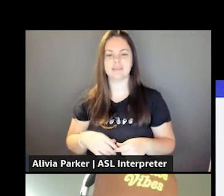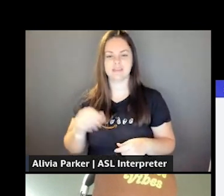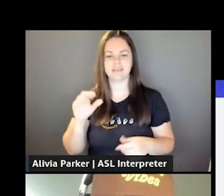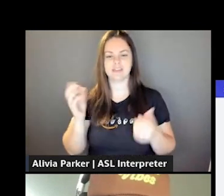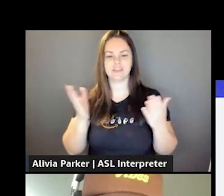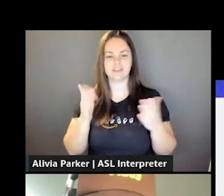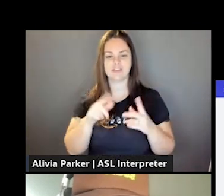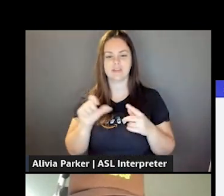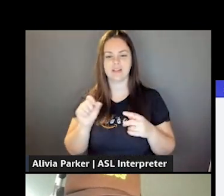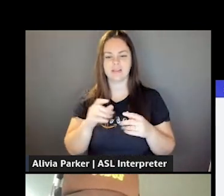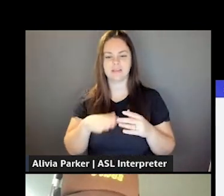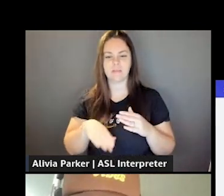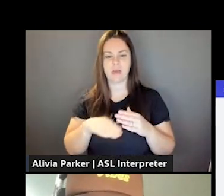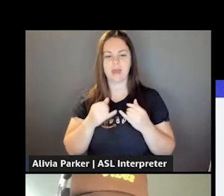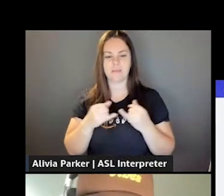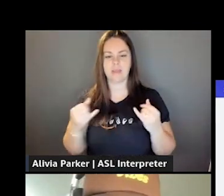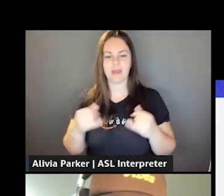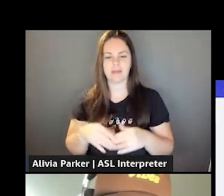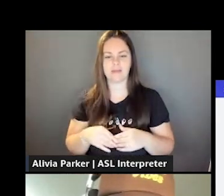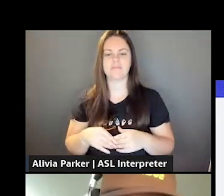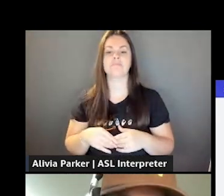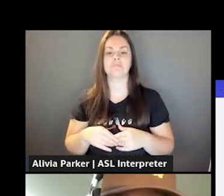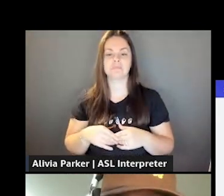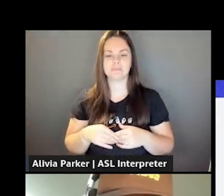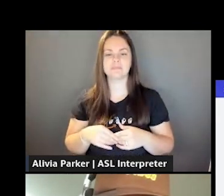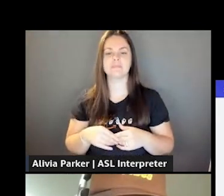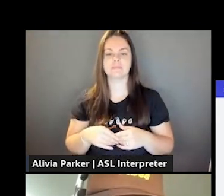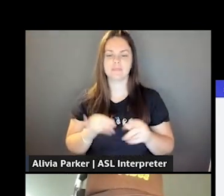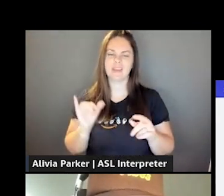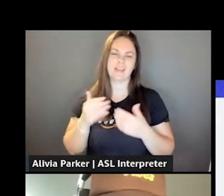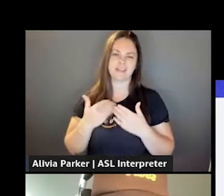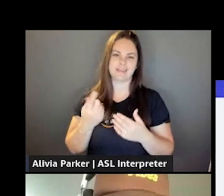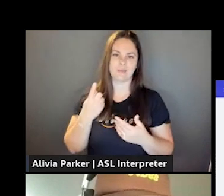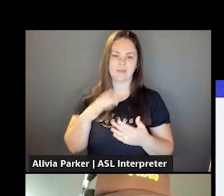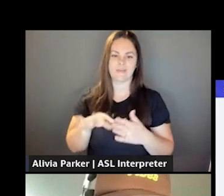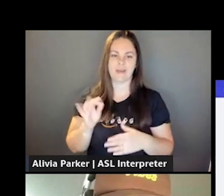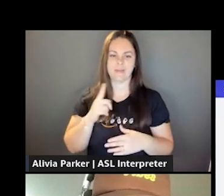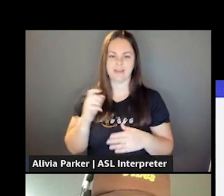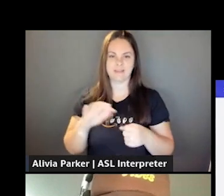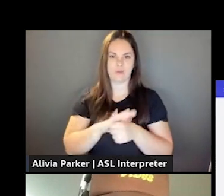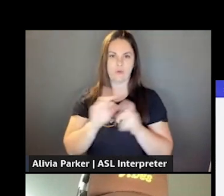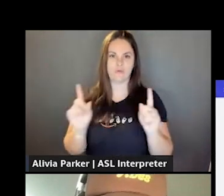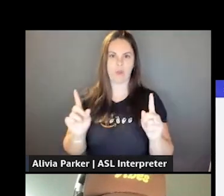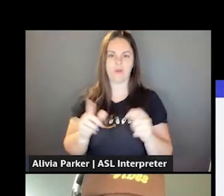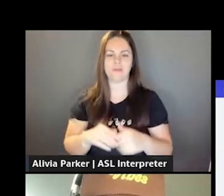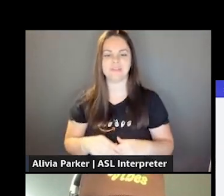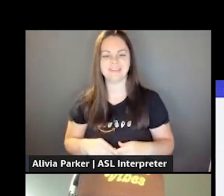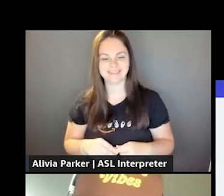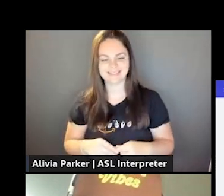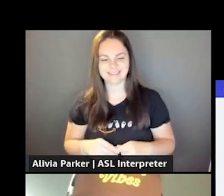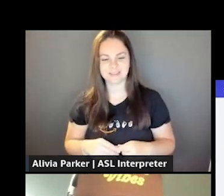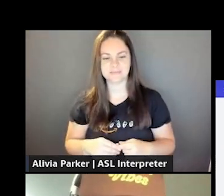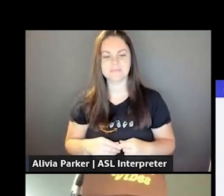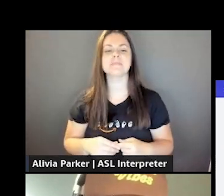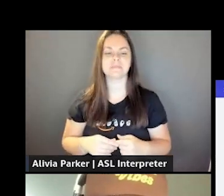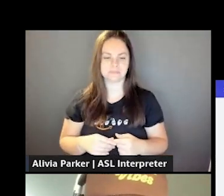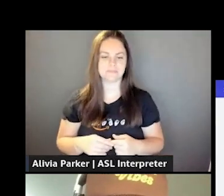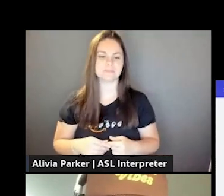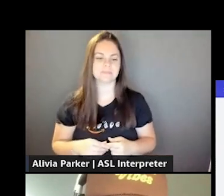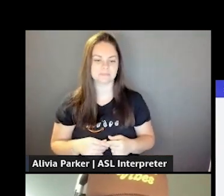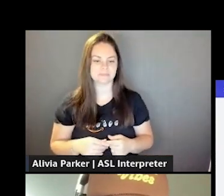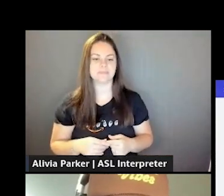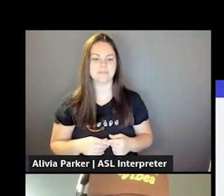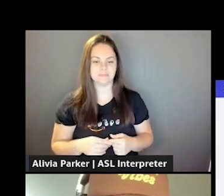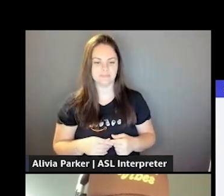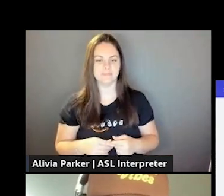right at the bottom line. It is. Oh, it is. That's an easy one to find. I know it's 10 by 10. So down at the bottom, we get our